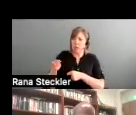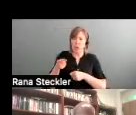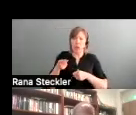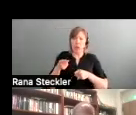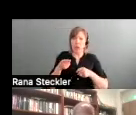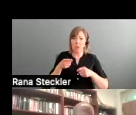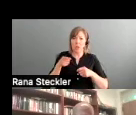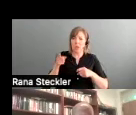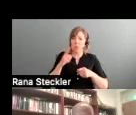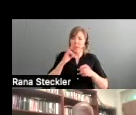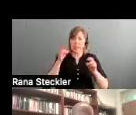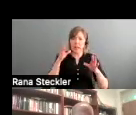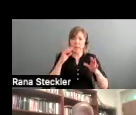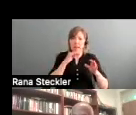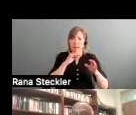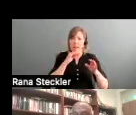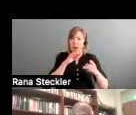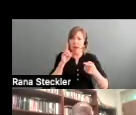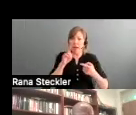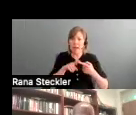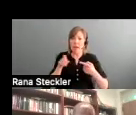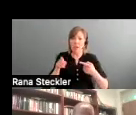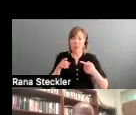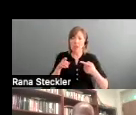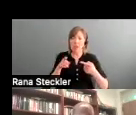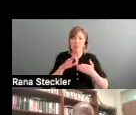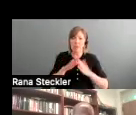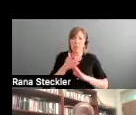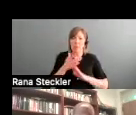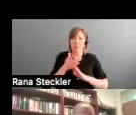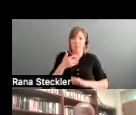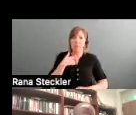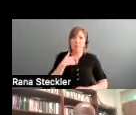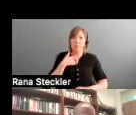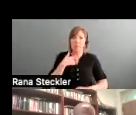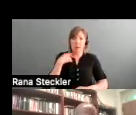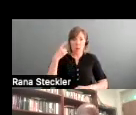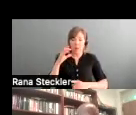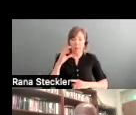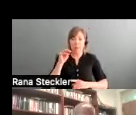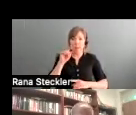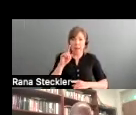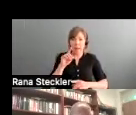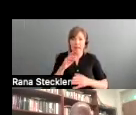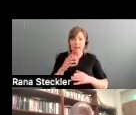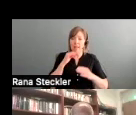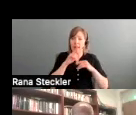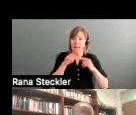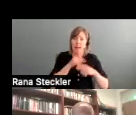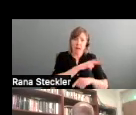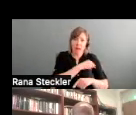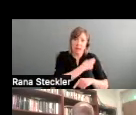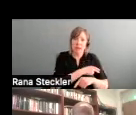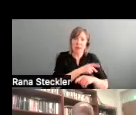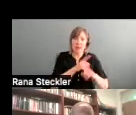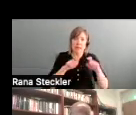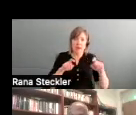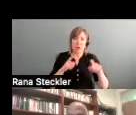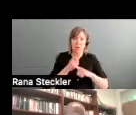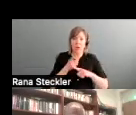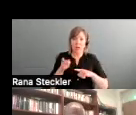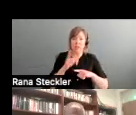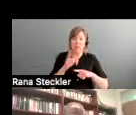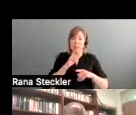was such a terrible liar until she liked to have driven me mad, telling lies about the hospital, etc. She is right